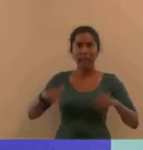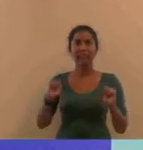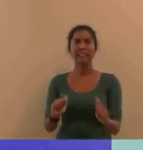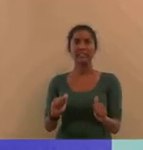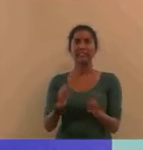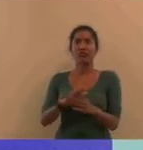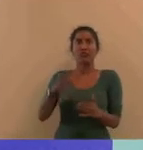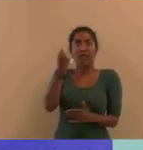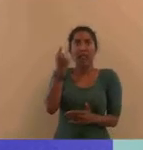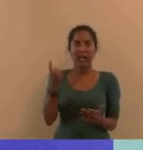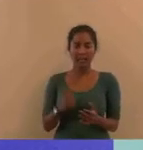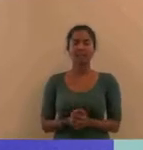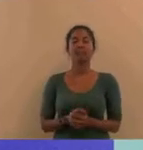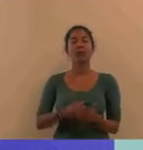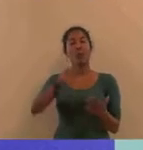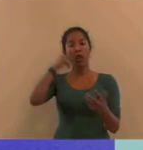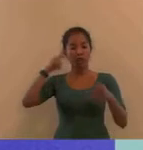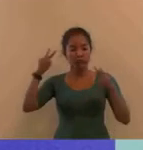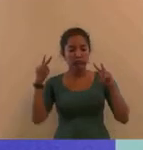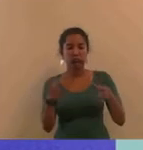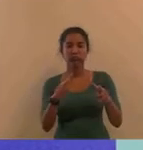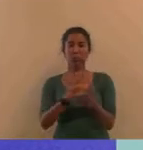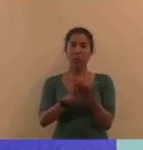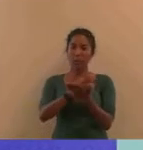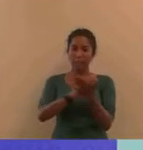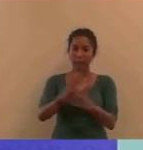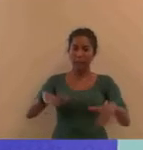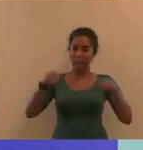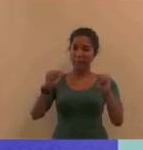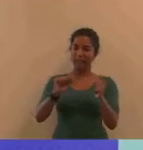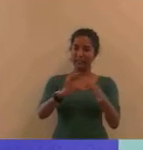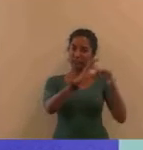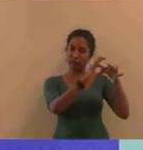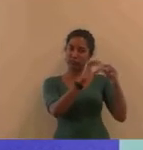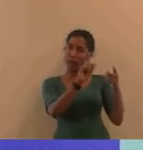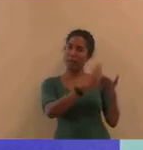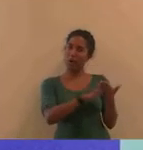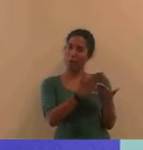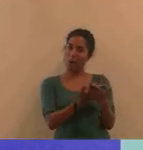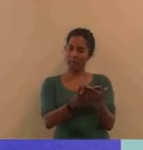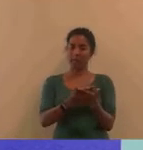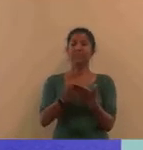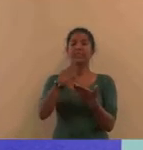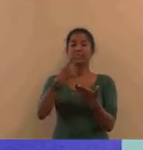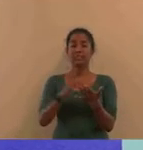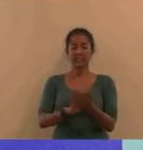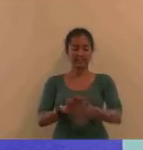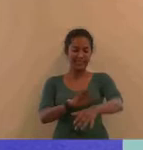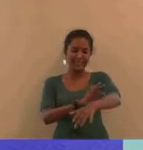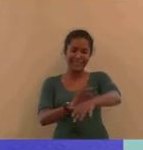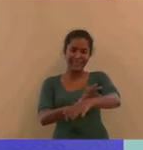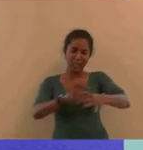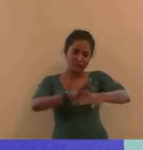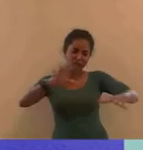So let's look at blessing in relation to the poem. The skin cracks like a pod. There is never